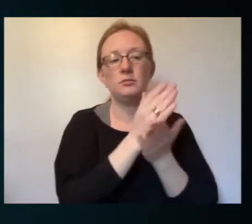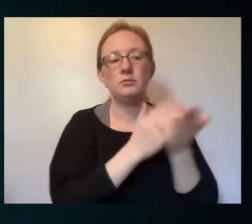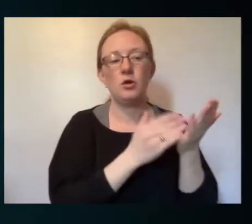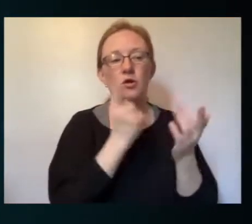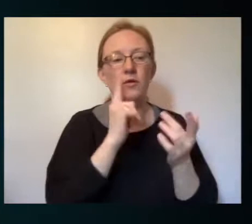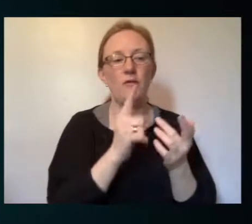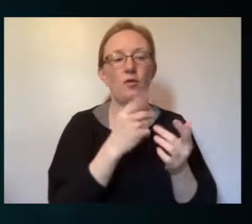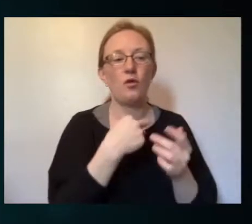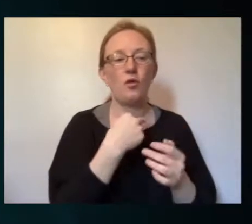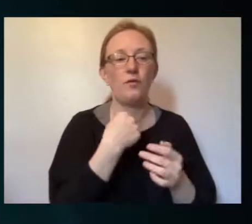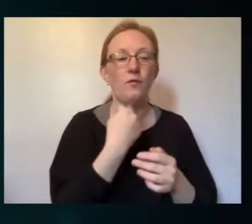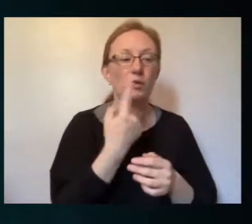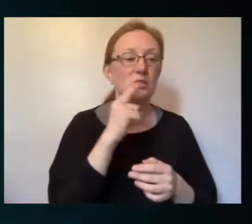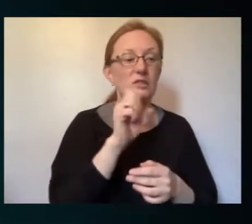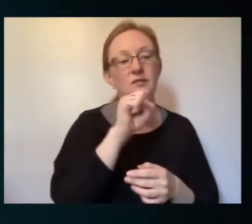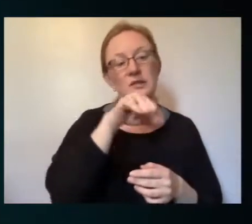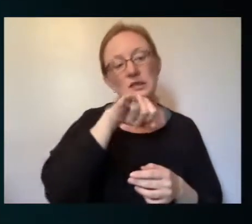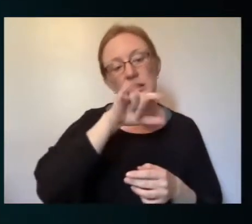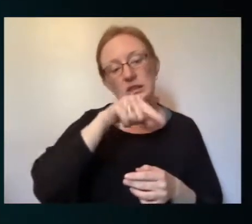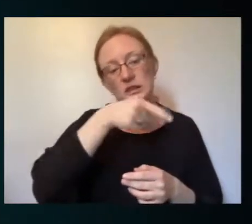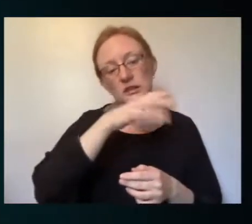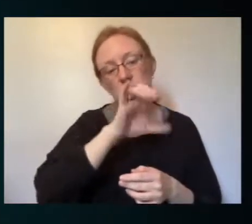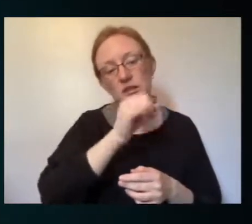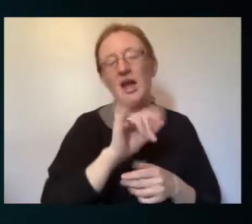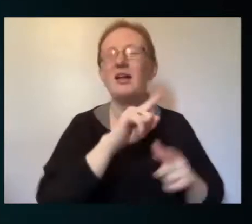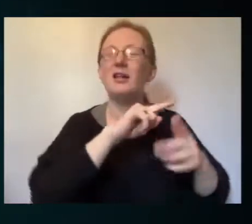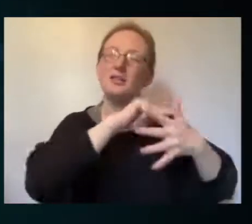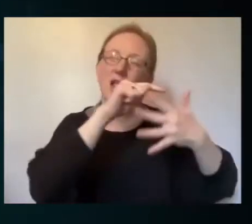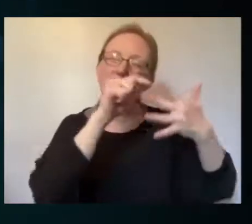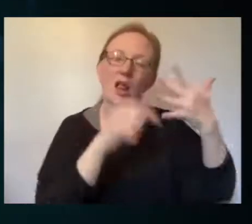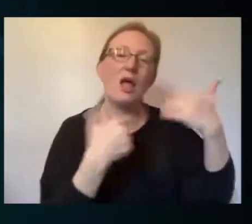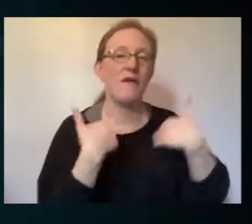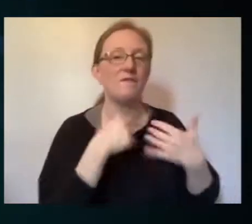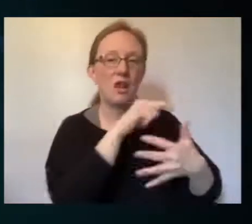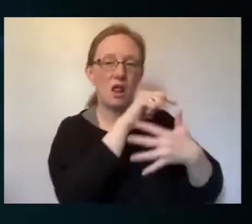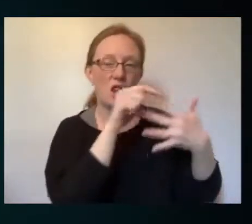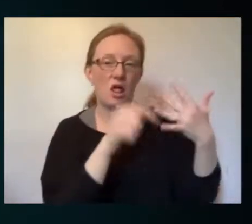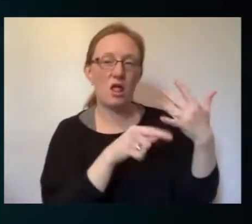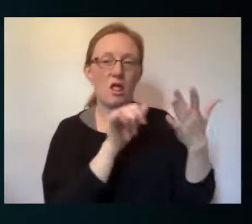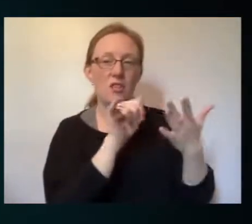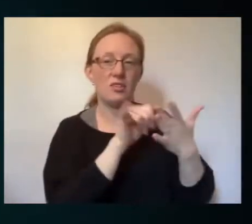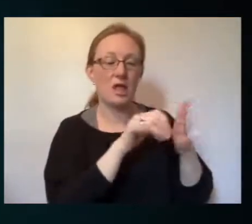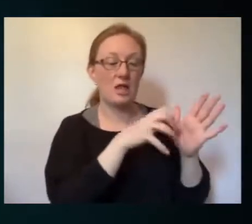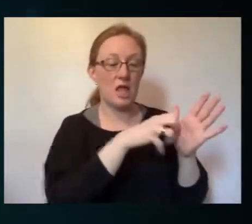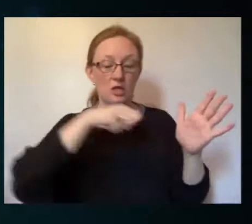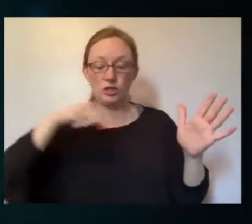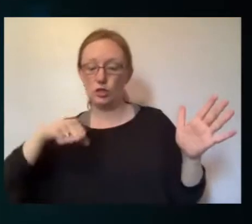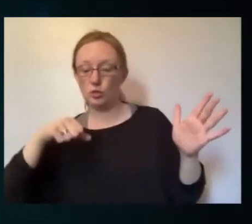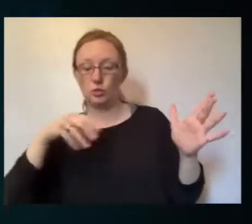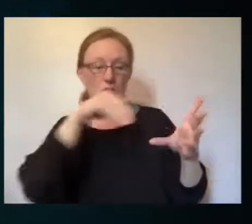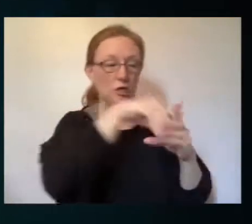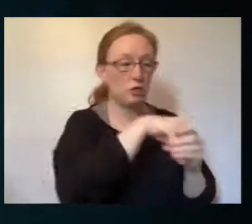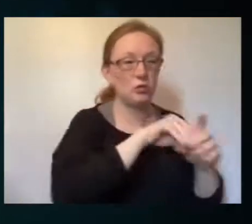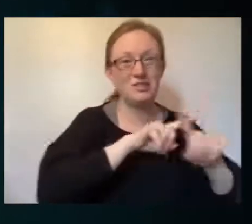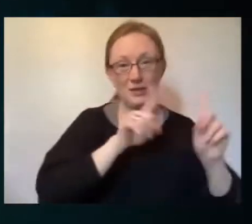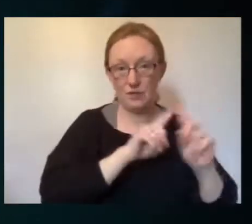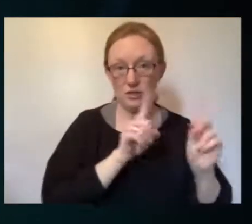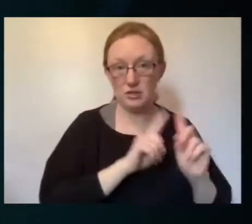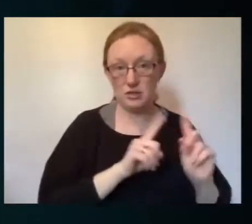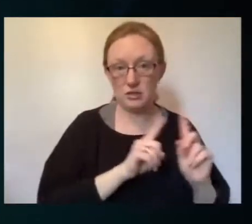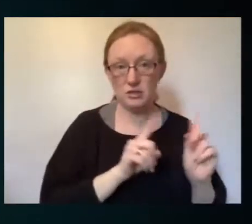Voices of SIGCHI. So these are all different infrastructures that that exclude and include in different ways.